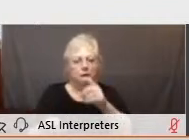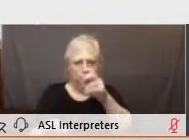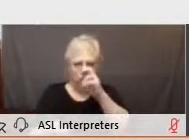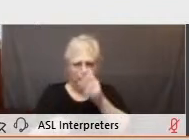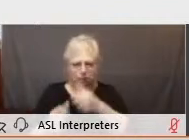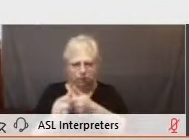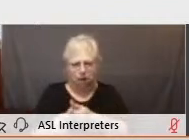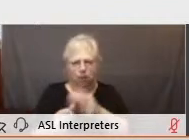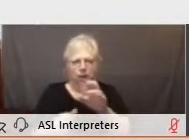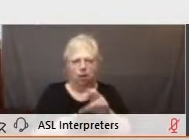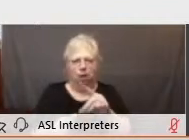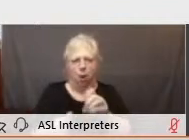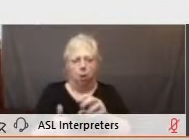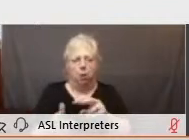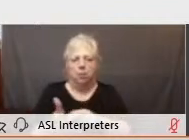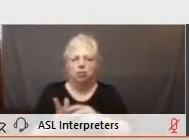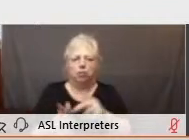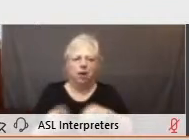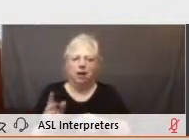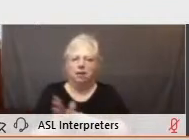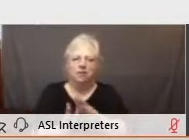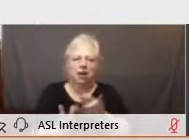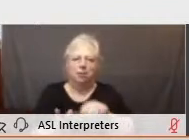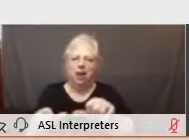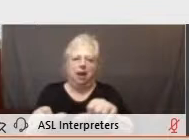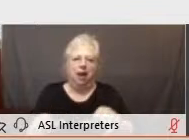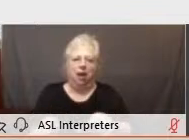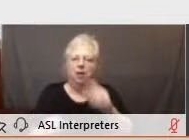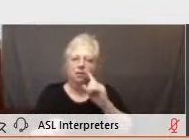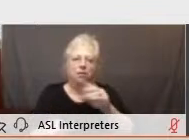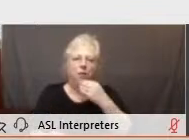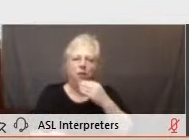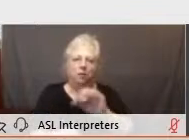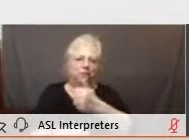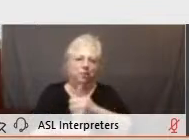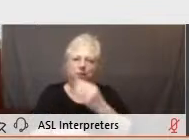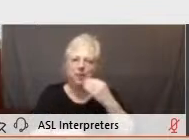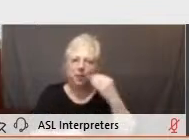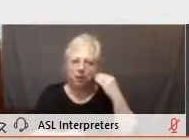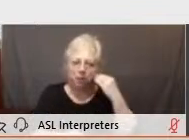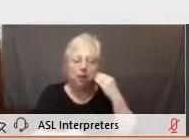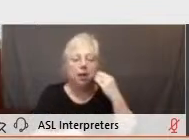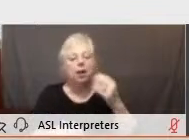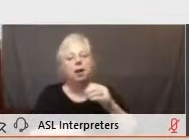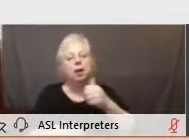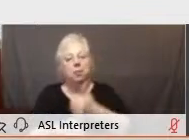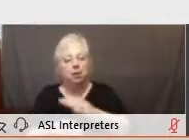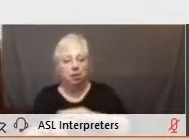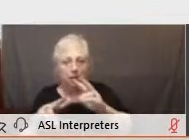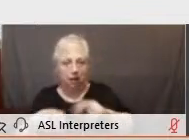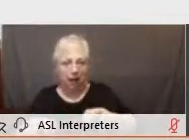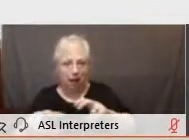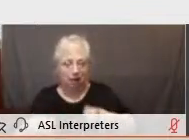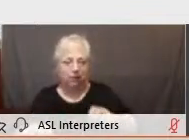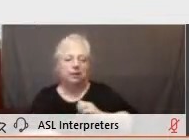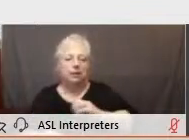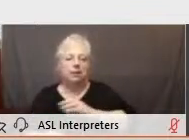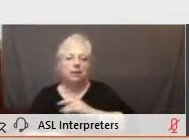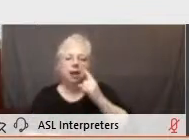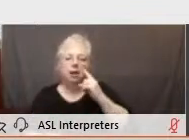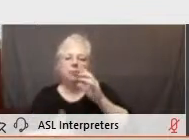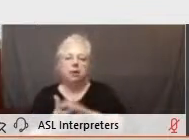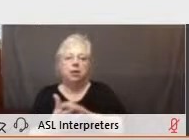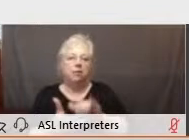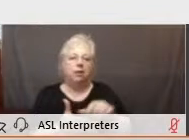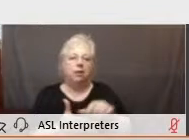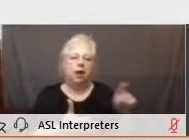subject lot undevelopable as a residential site. Based on the analysis above, staff believes the subject proposal is